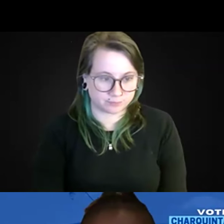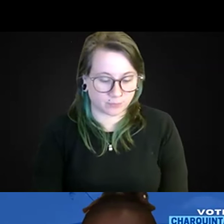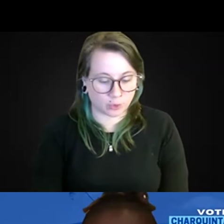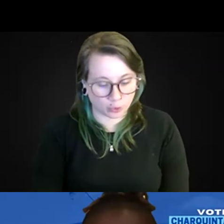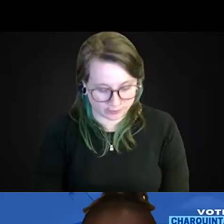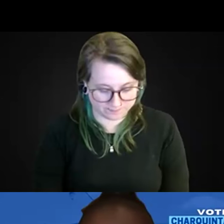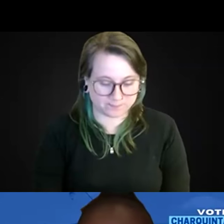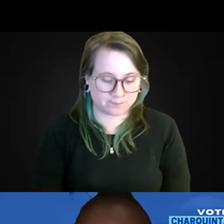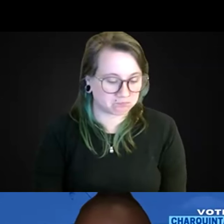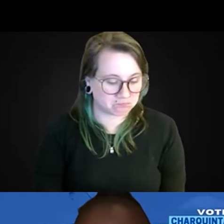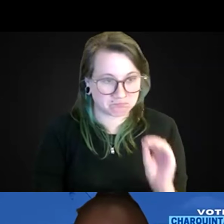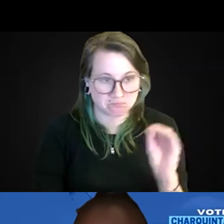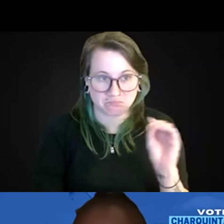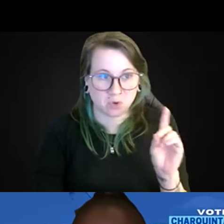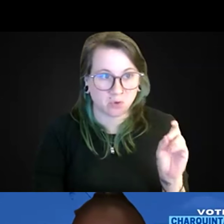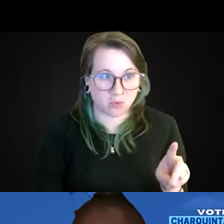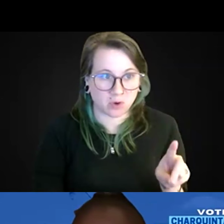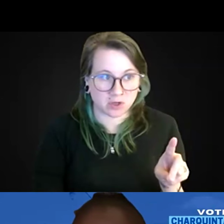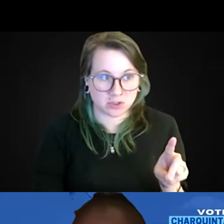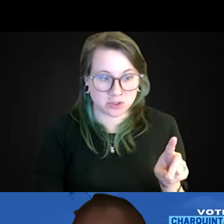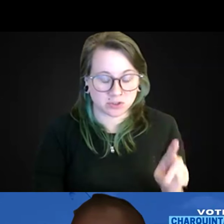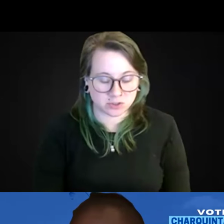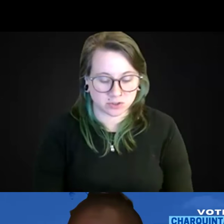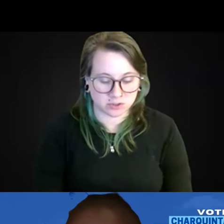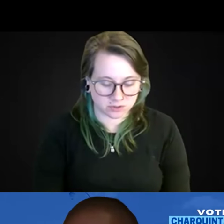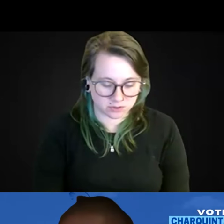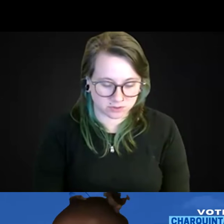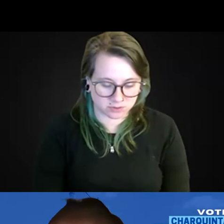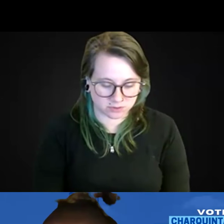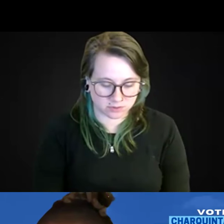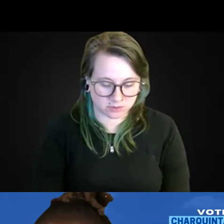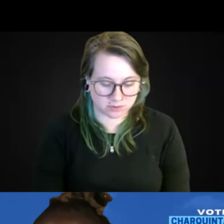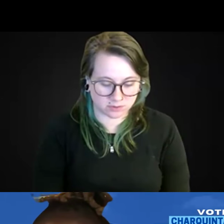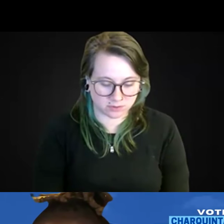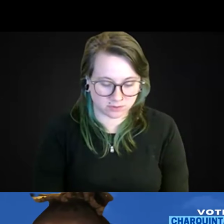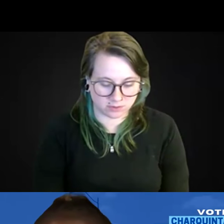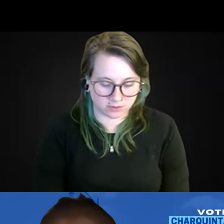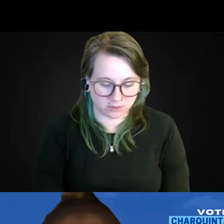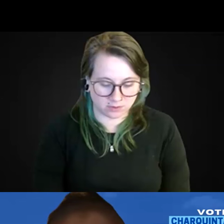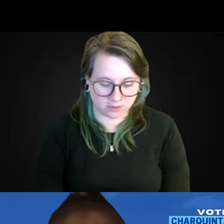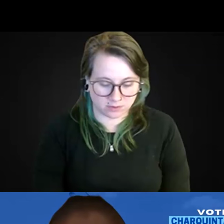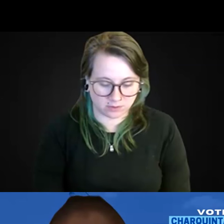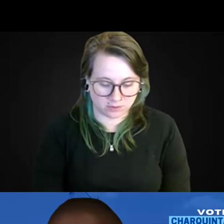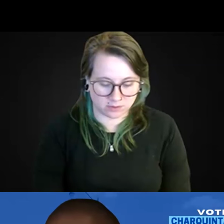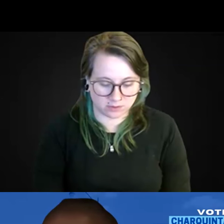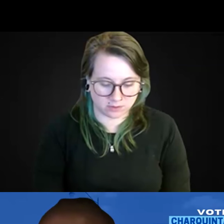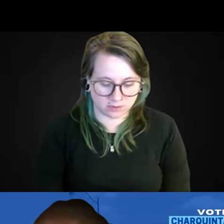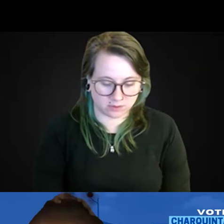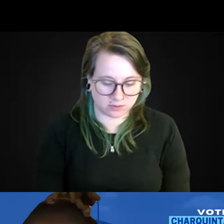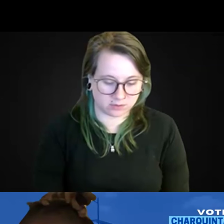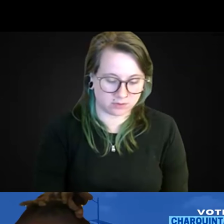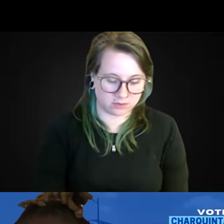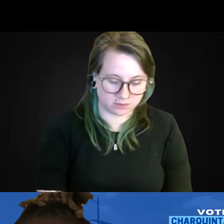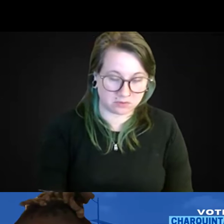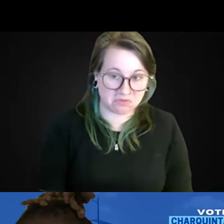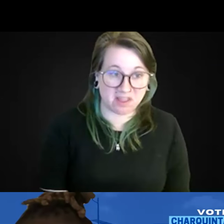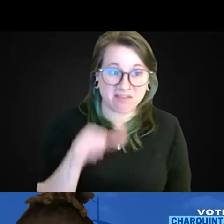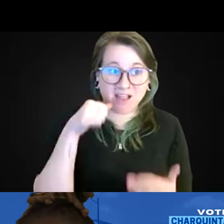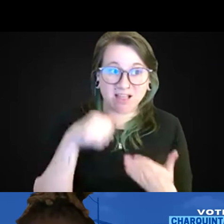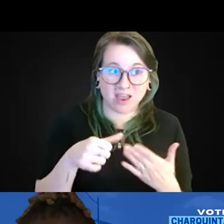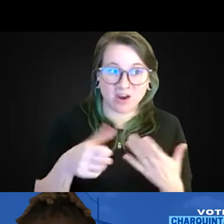Okay, seeing that there's no questions. Just really quickly. Oh, go ahead, sorry. The letter, was it dropped